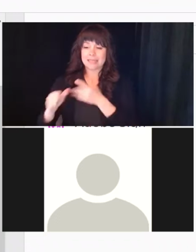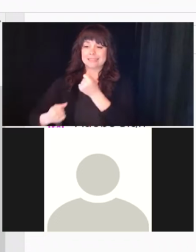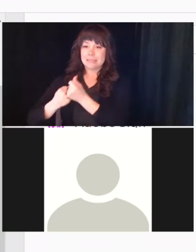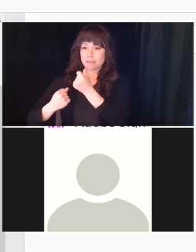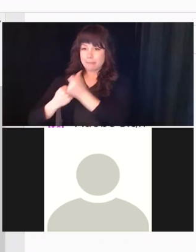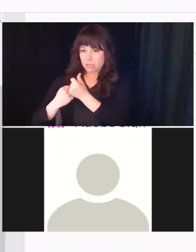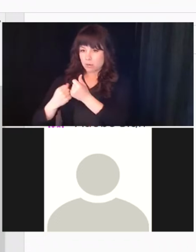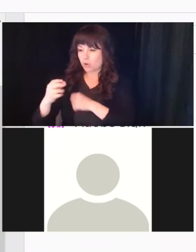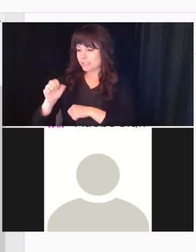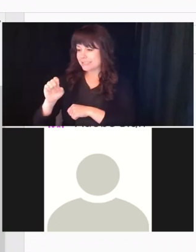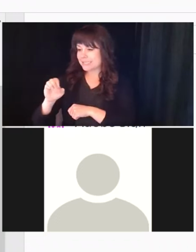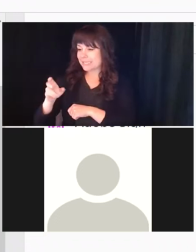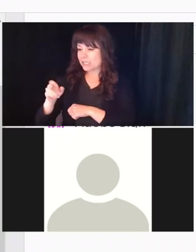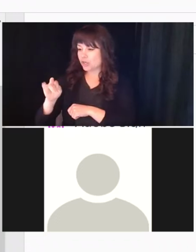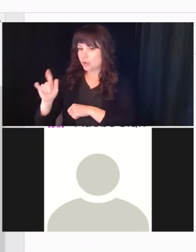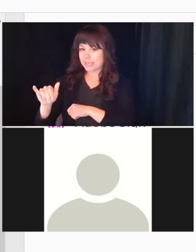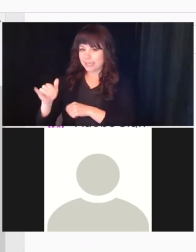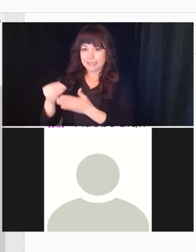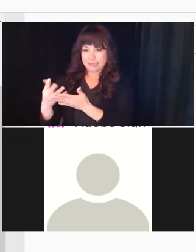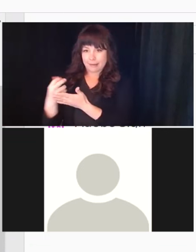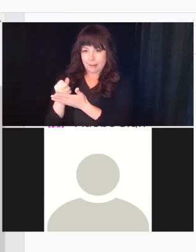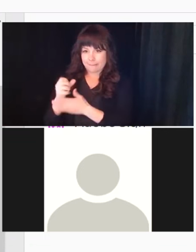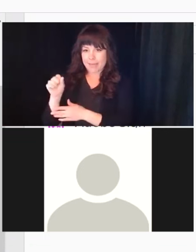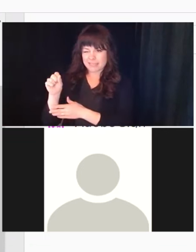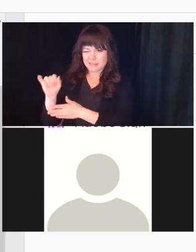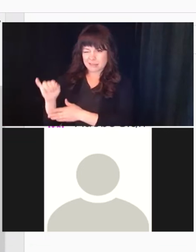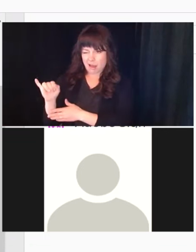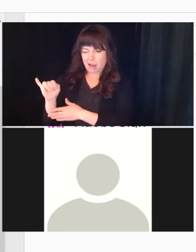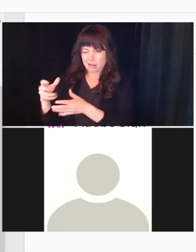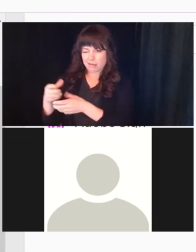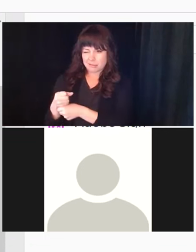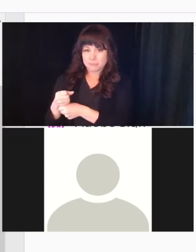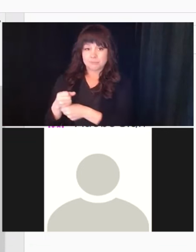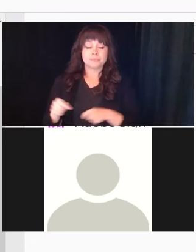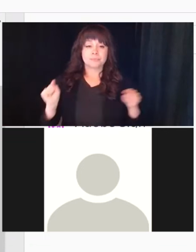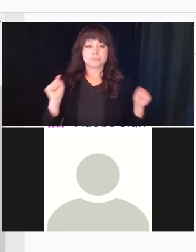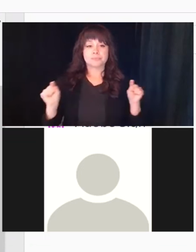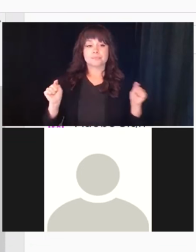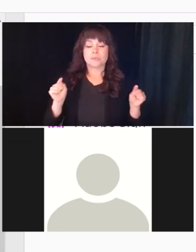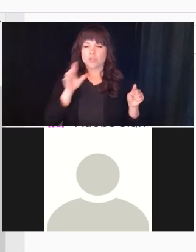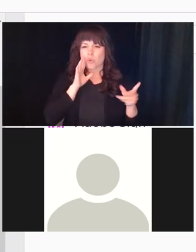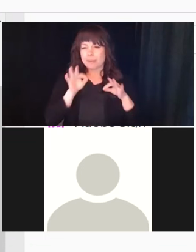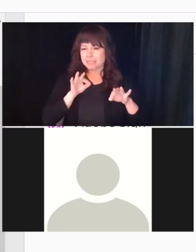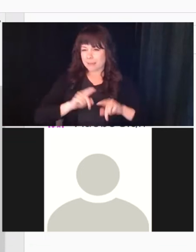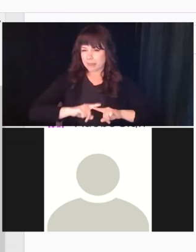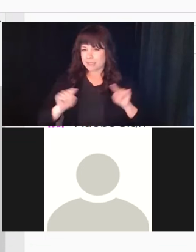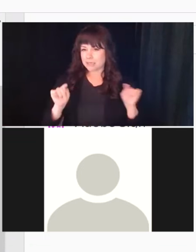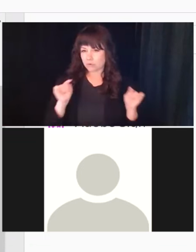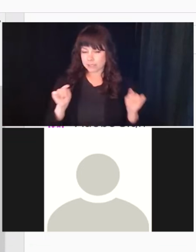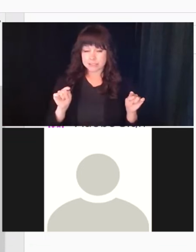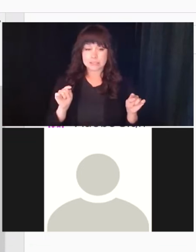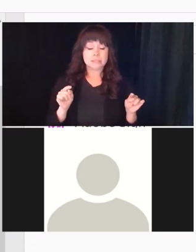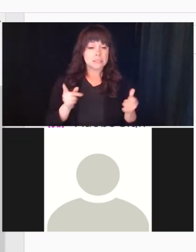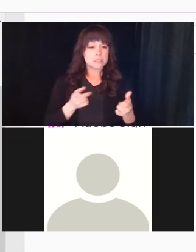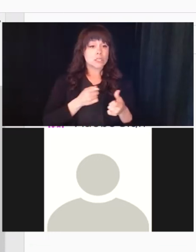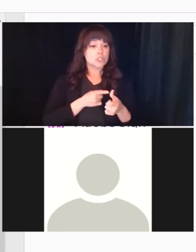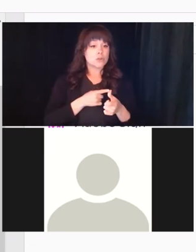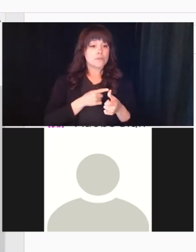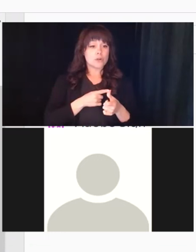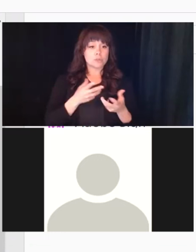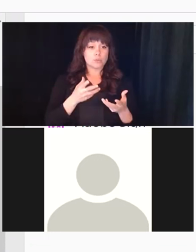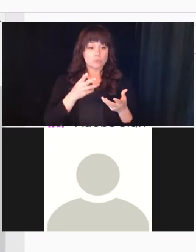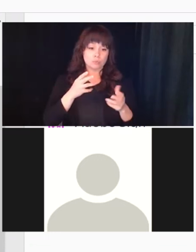SSI. And so what we're going to do is just take a few minutes to go through the handout that I sent around. And you all